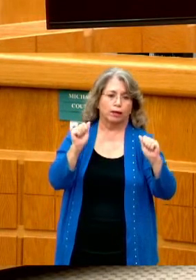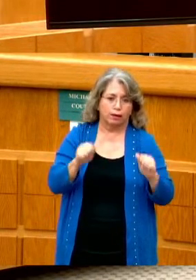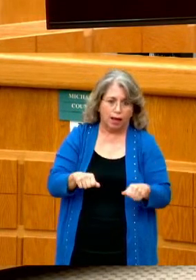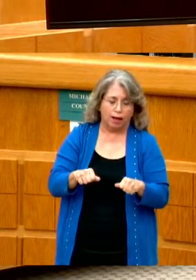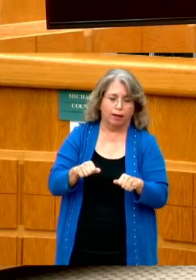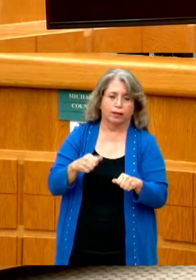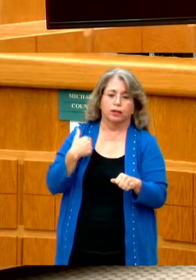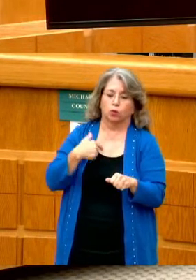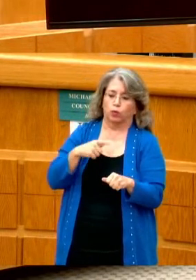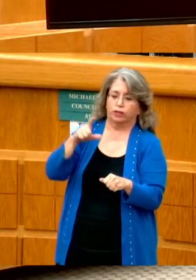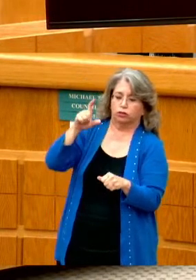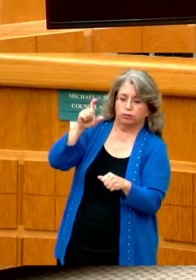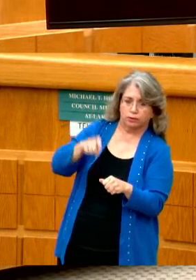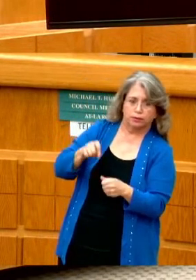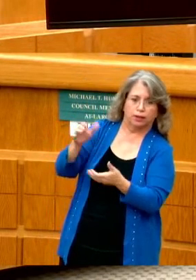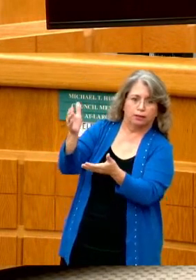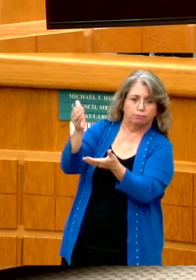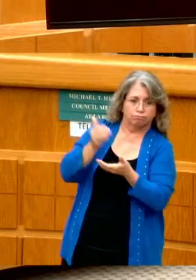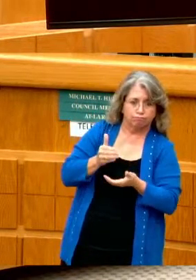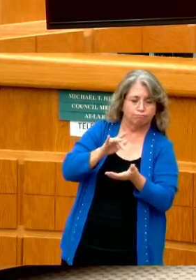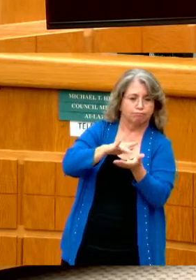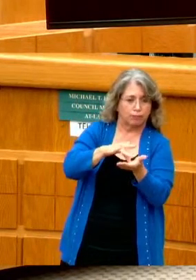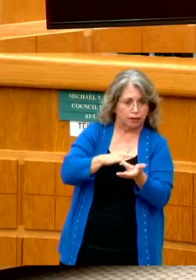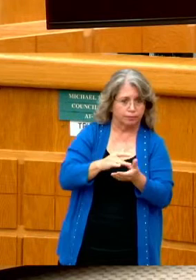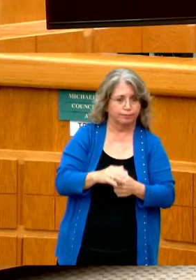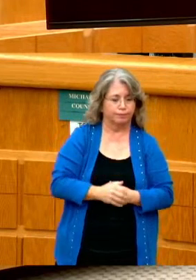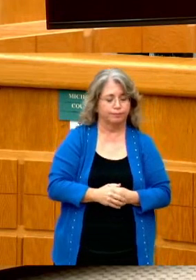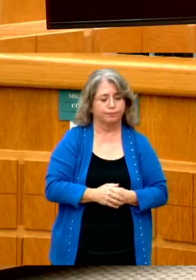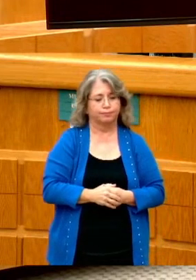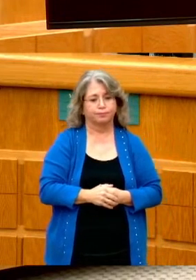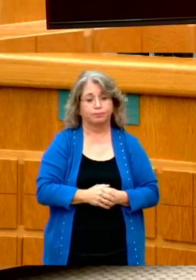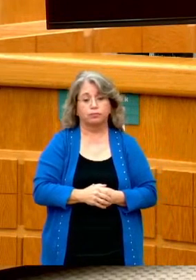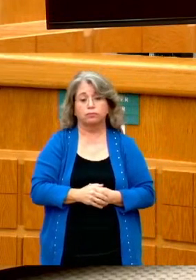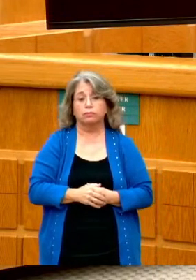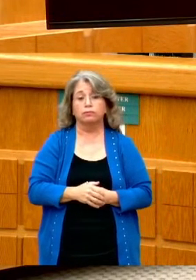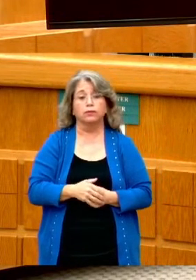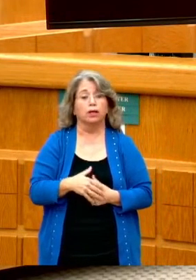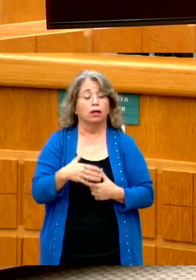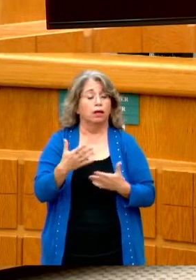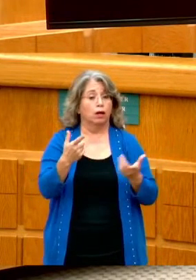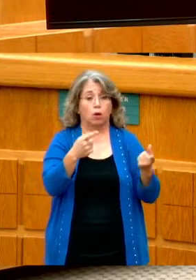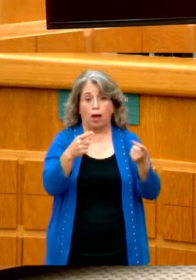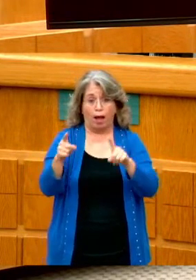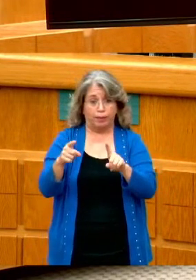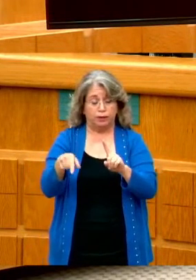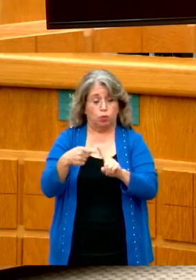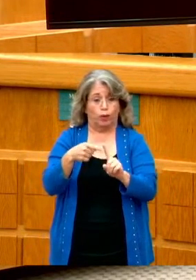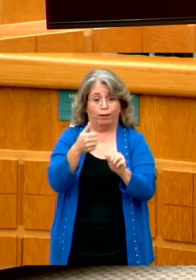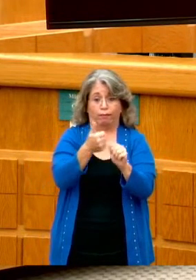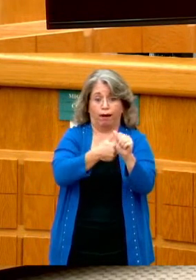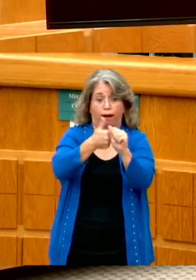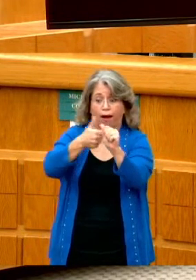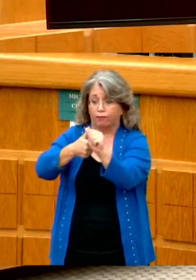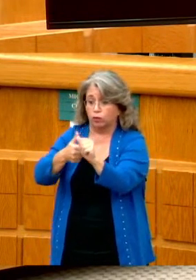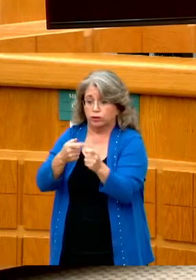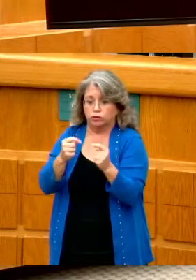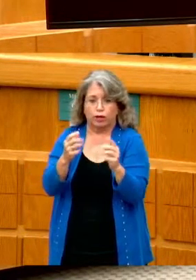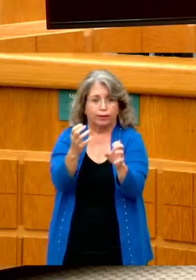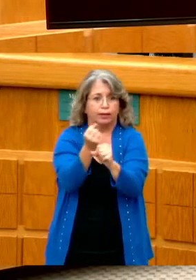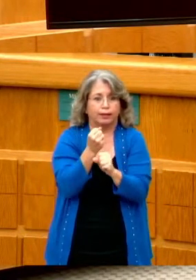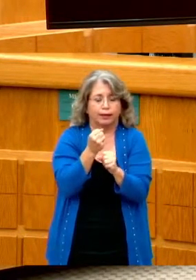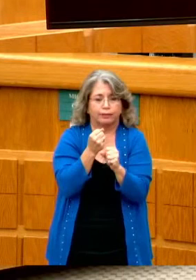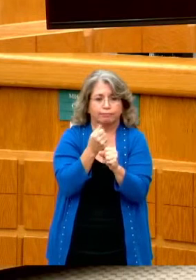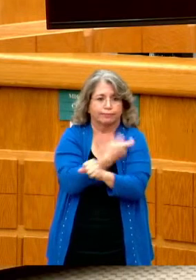vulnerable population that lives amongst us. So, what happens when everyone's trying to get access to the same limited resource? It